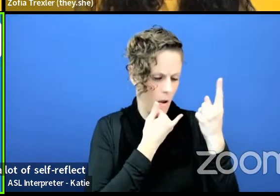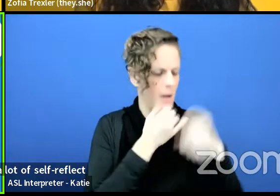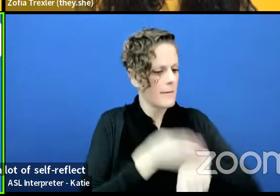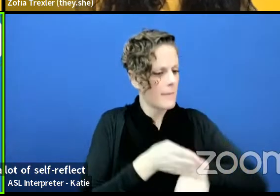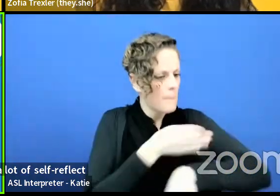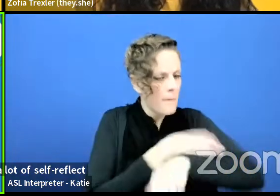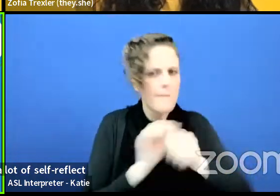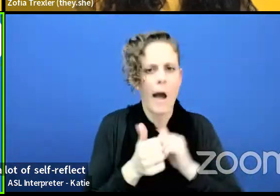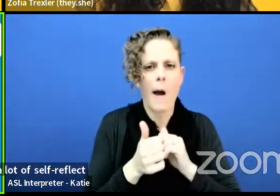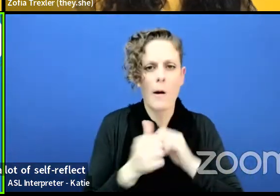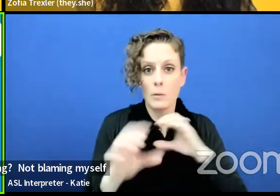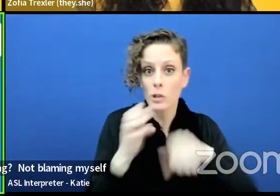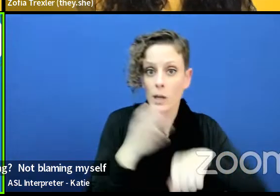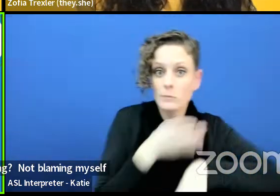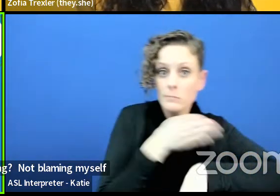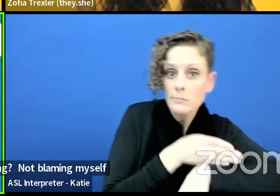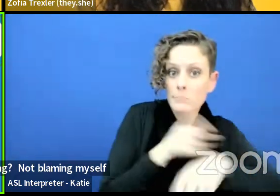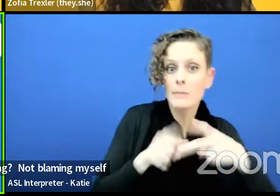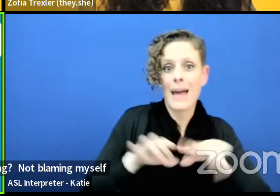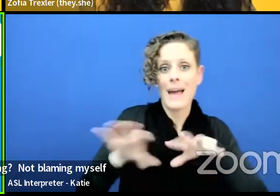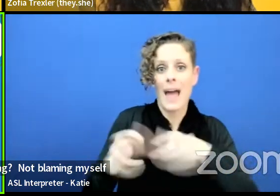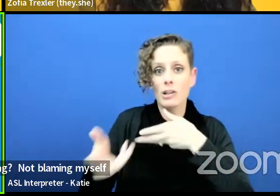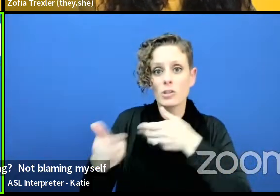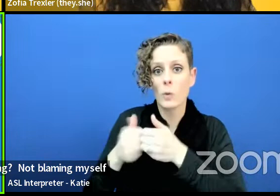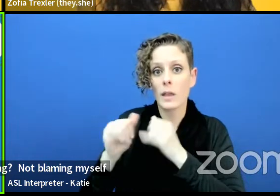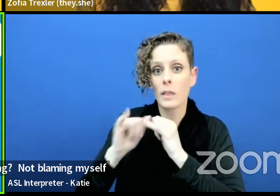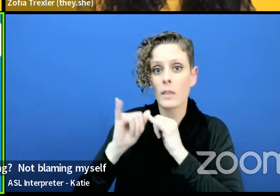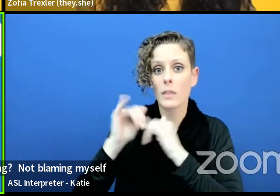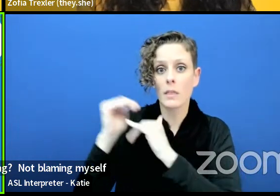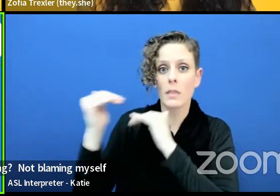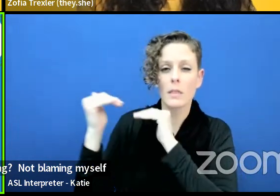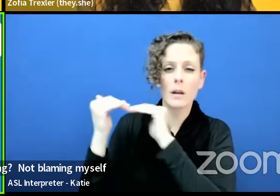make my actions better with my coworkers?